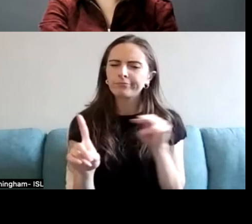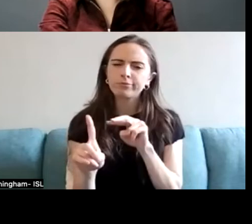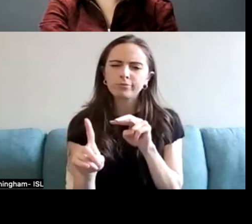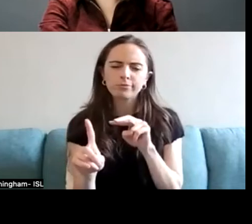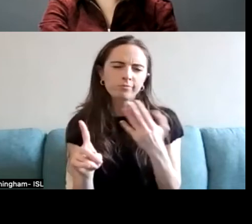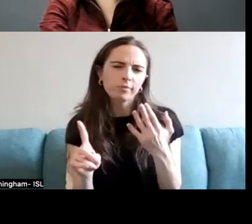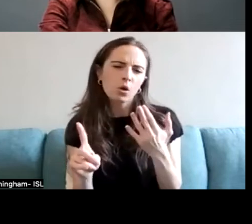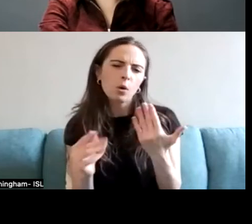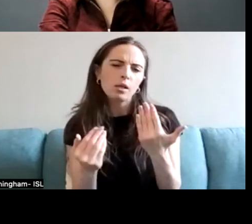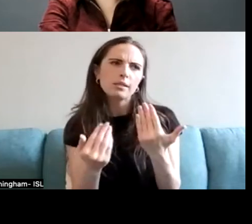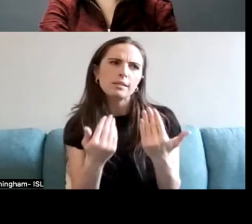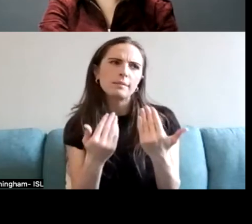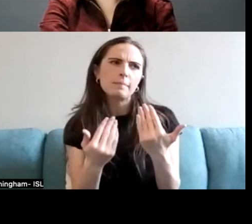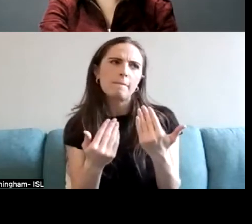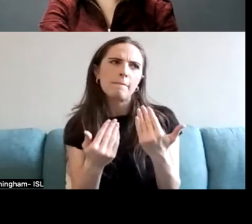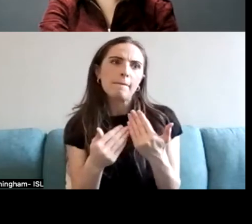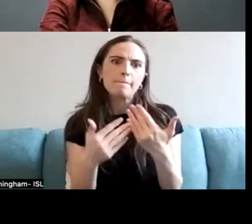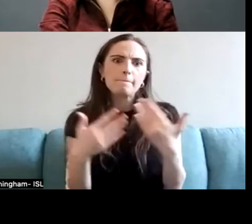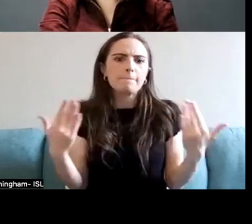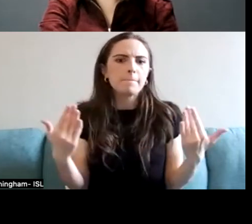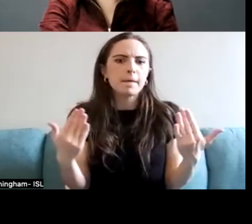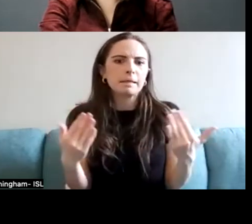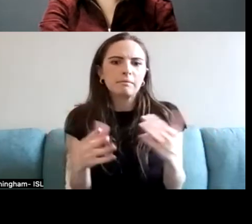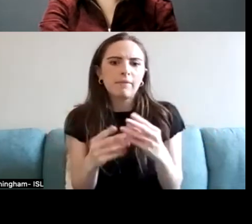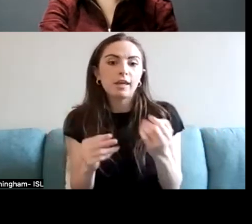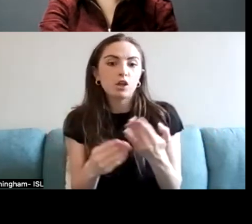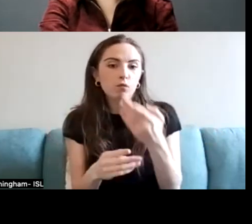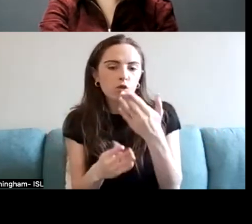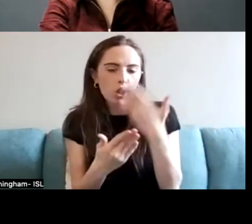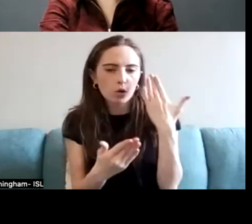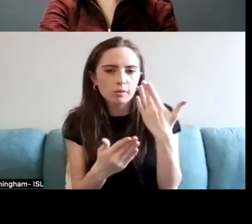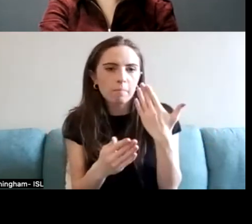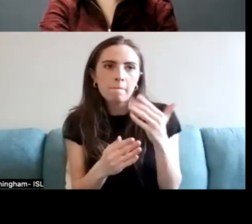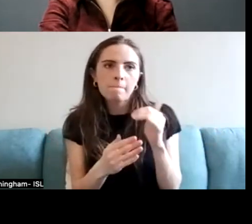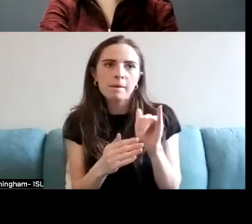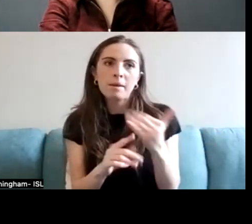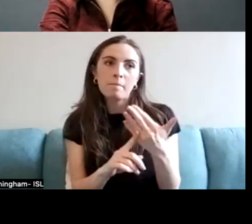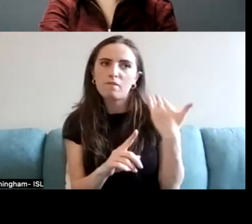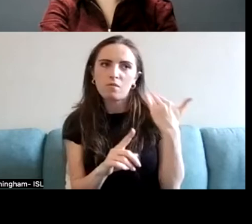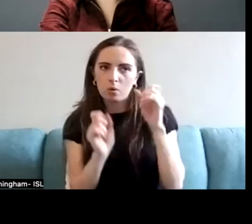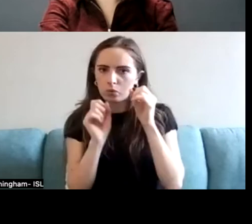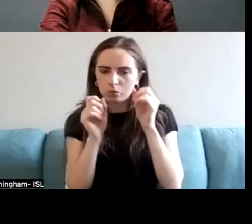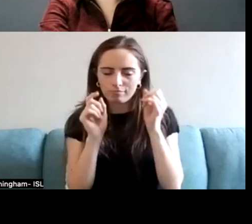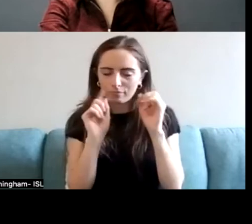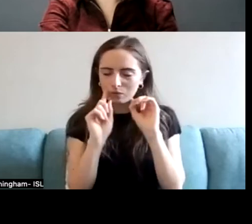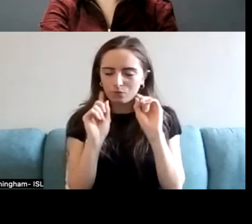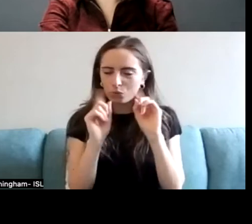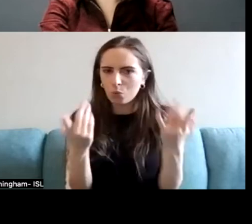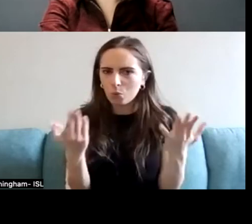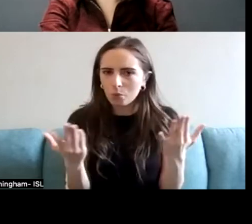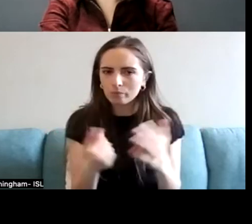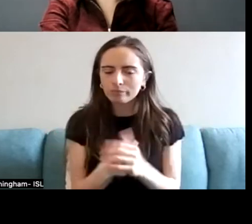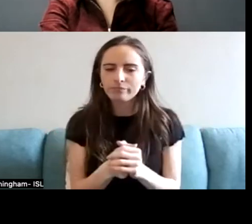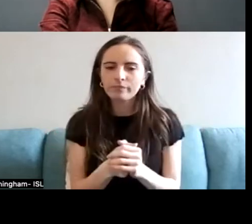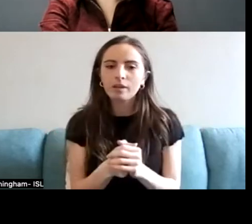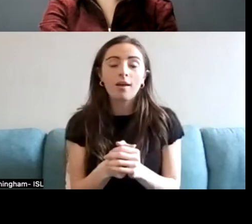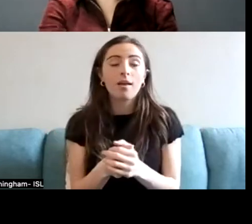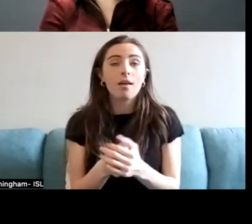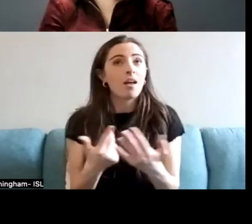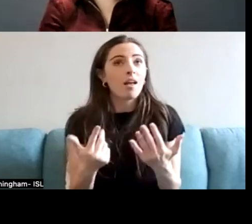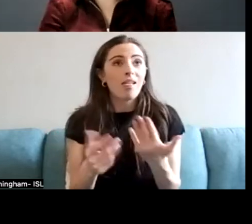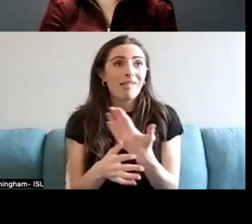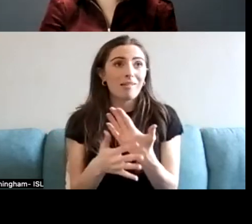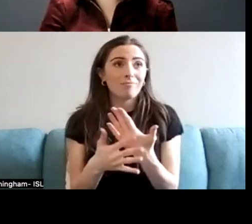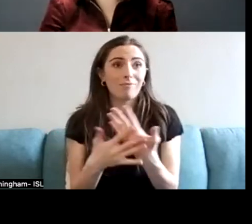area, and something that maybe you hadn't realized before? Well, there's a lot of things, because, you know, I